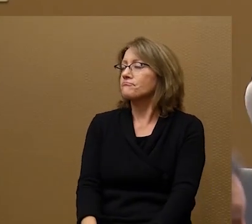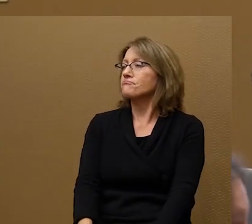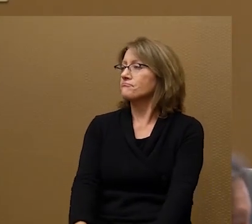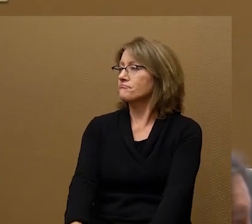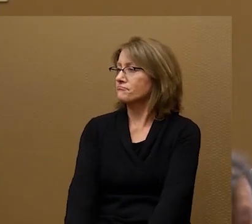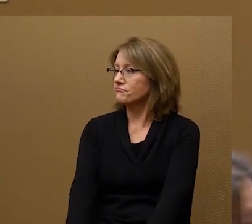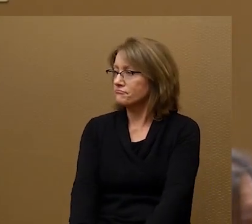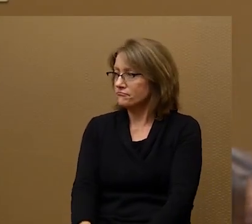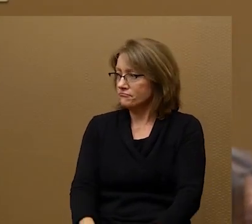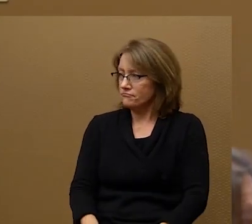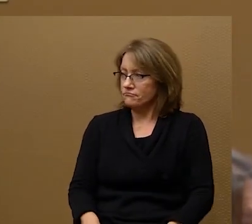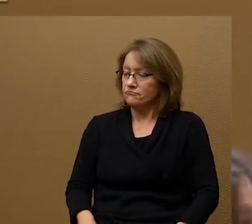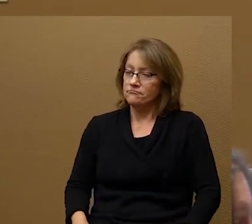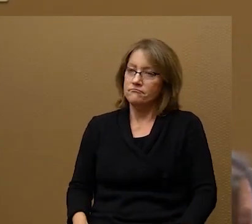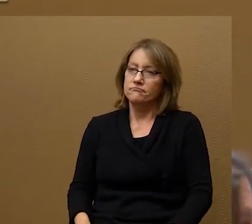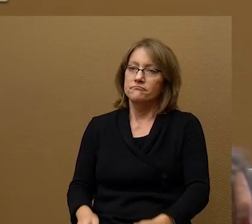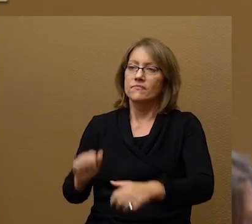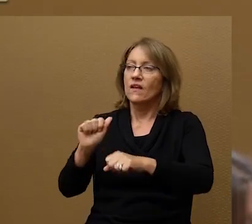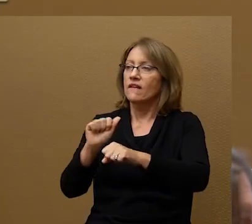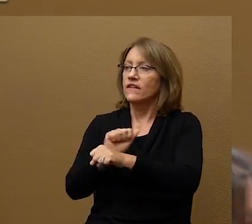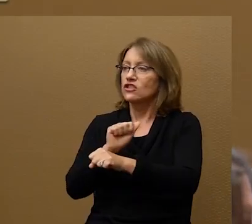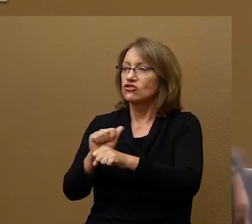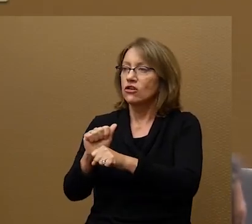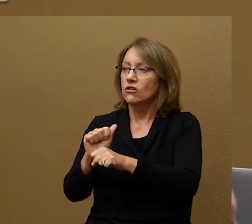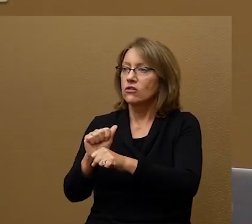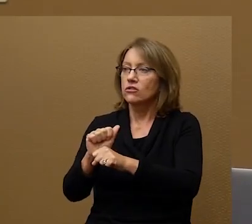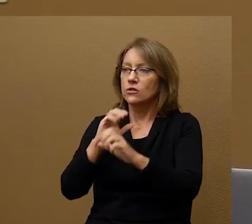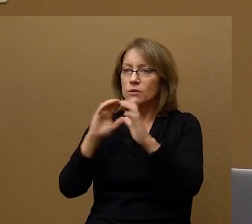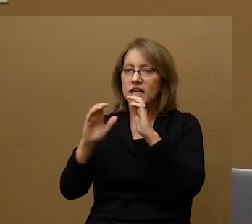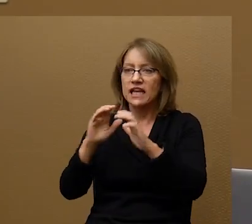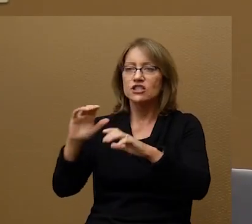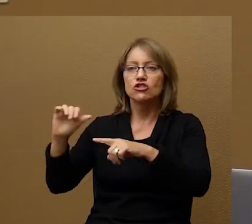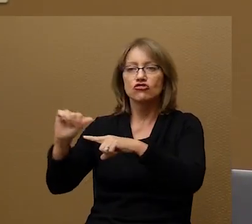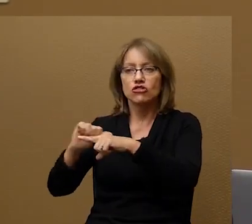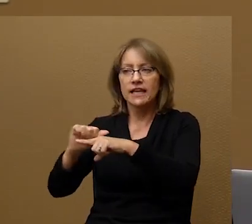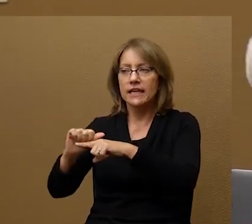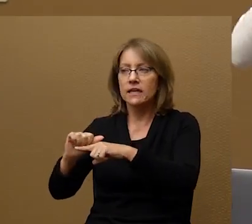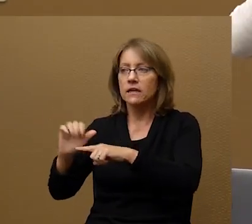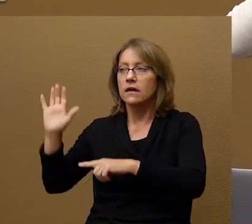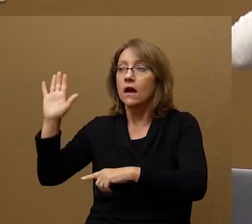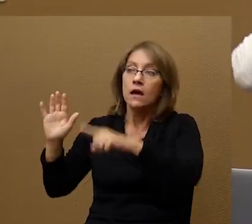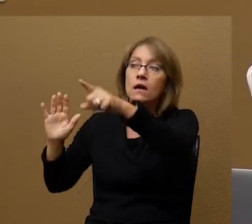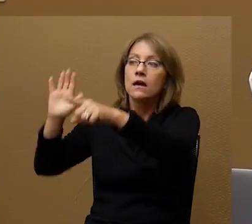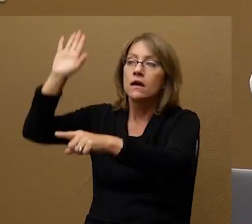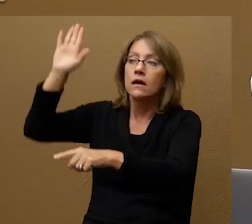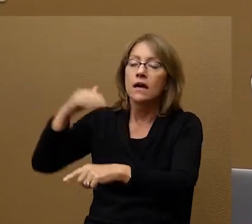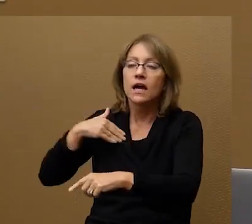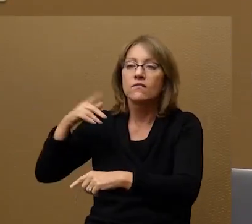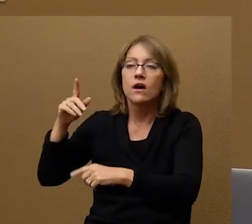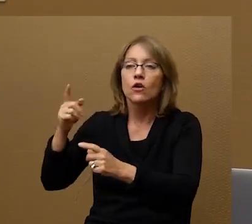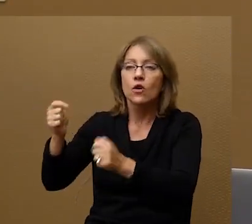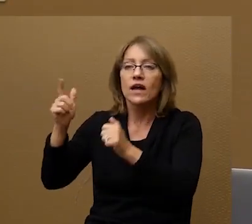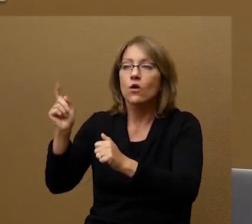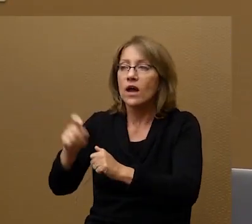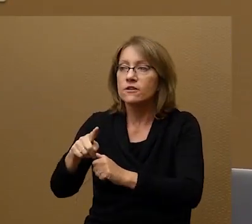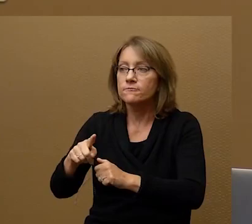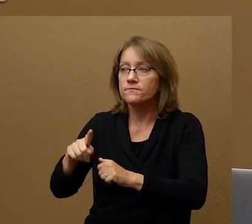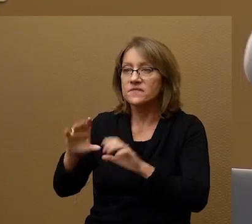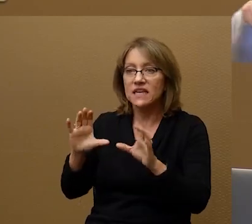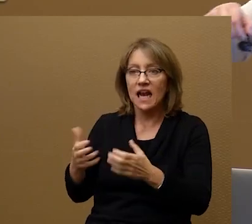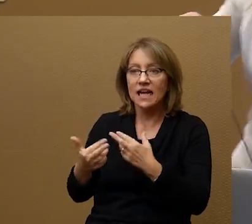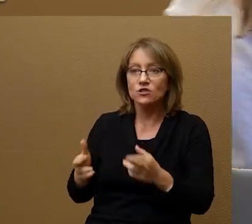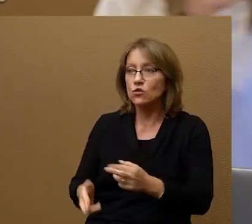All right, functional communication training. This, yes. I have a quick question. Yes. The classroom that we observed in the